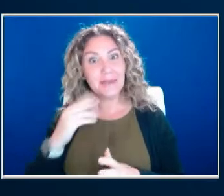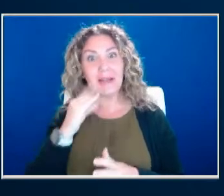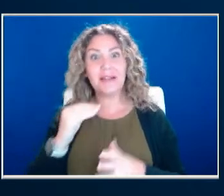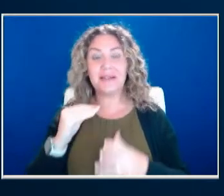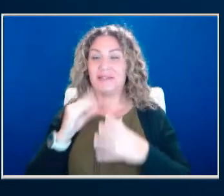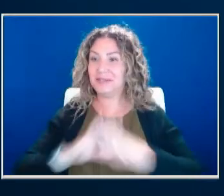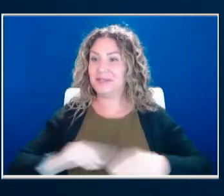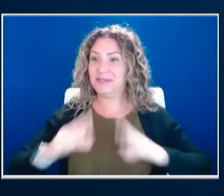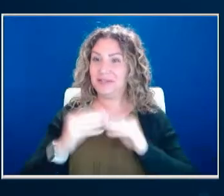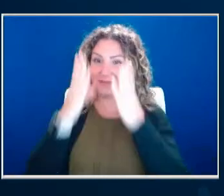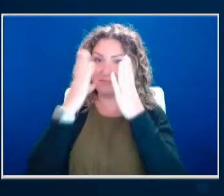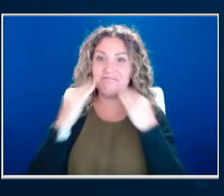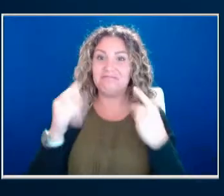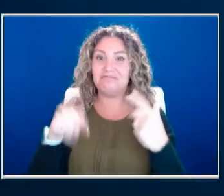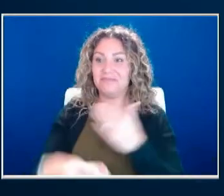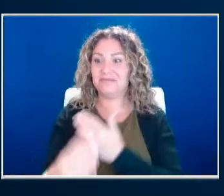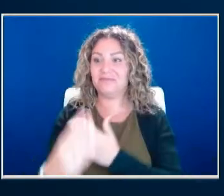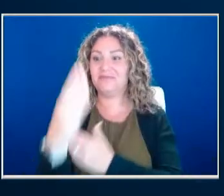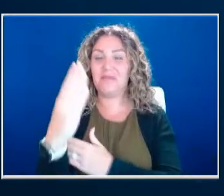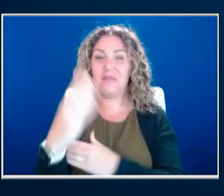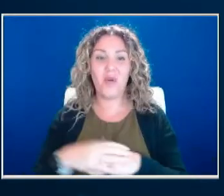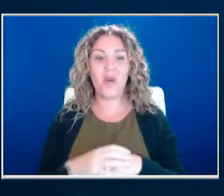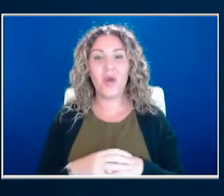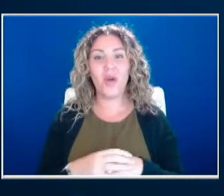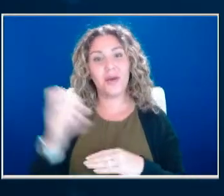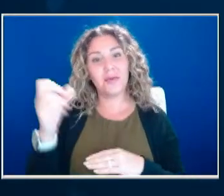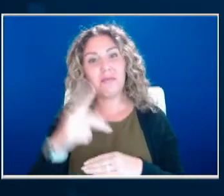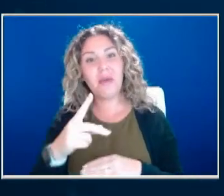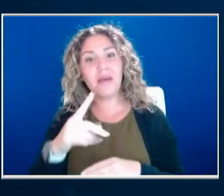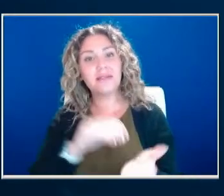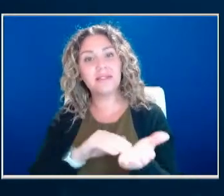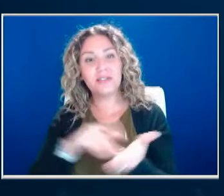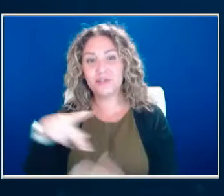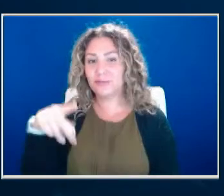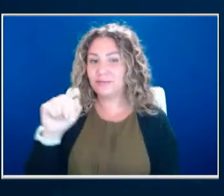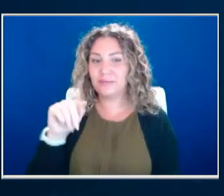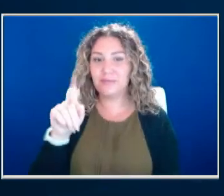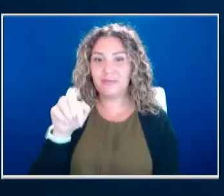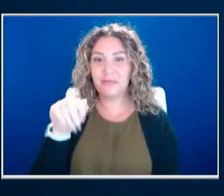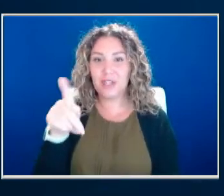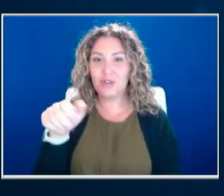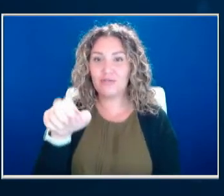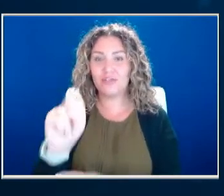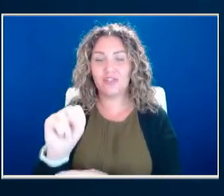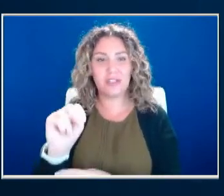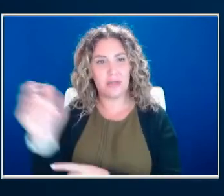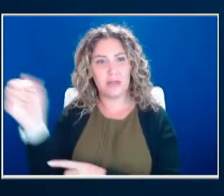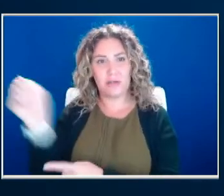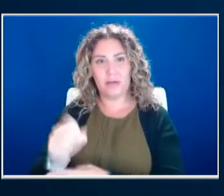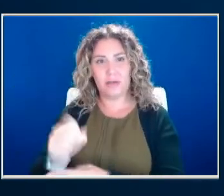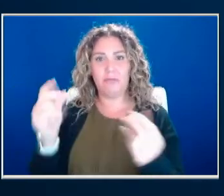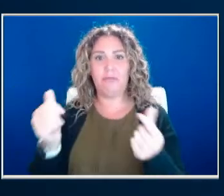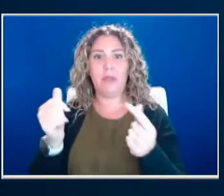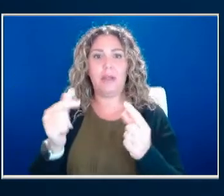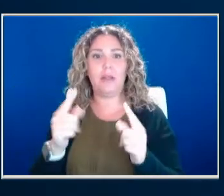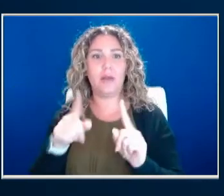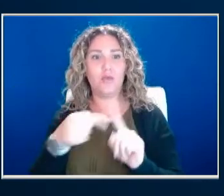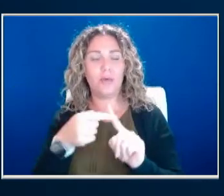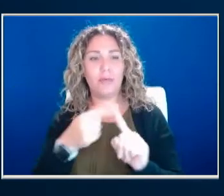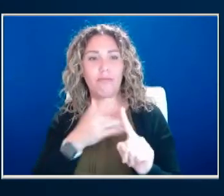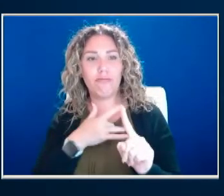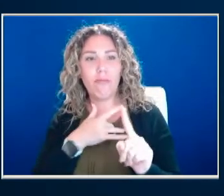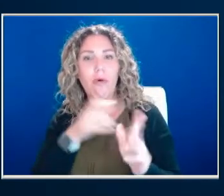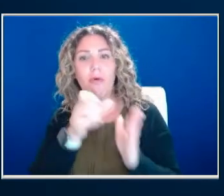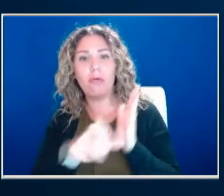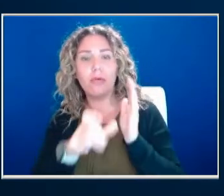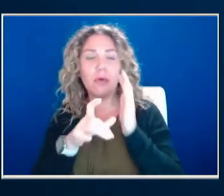doing it here this morning. We'll get back to you in just a moment. Dr. Peterson, you were called in right away when AJ came to the emergency department. Just what were his symptoms, and how did